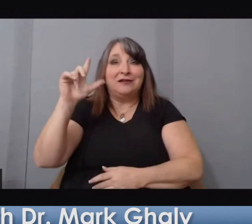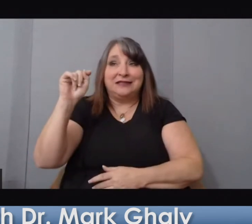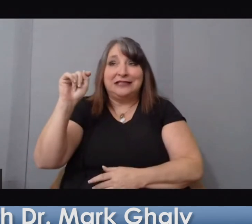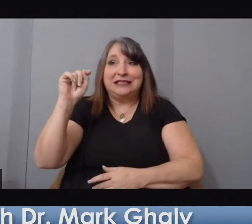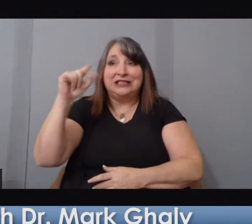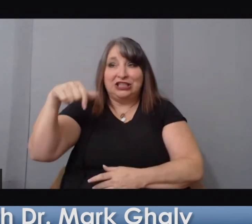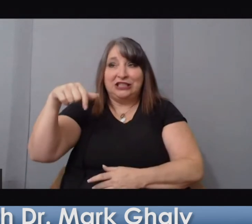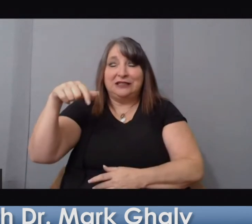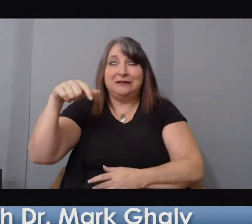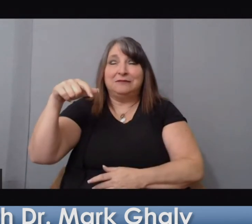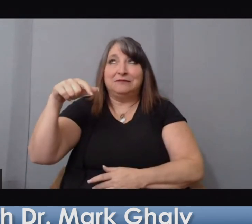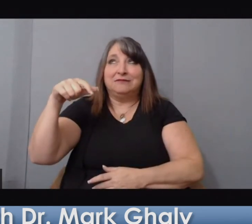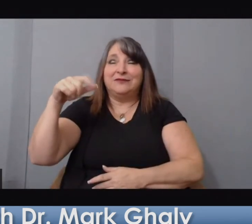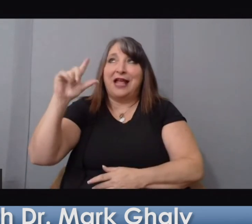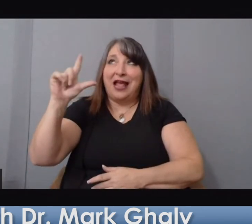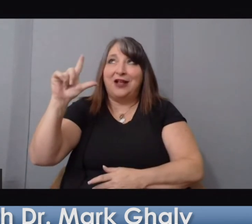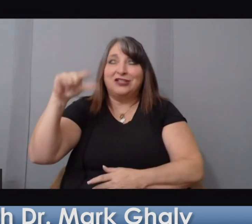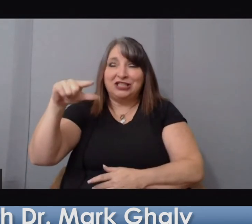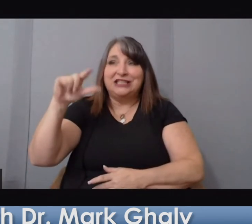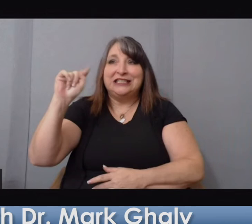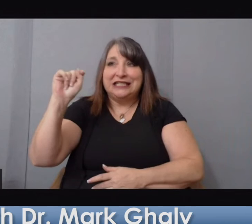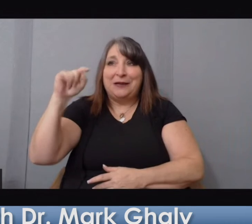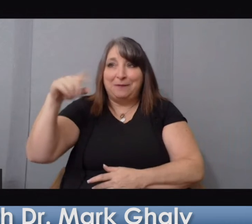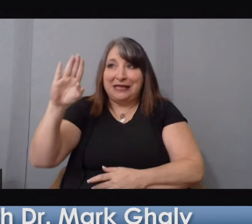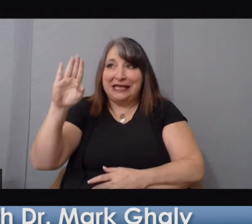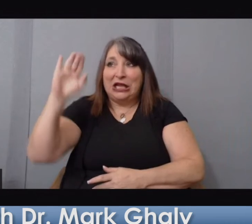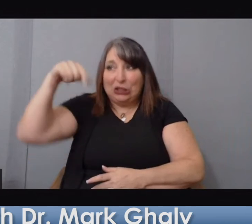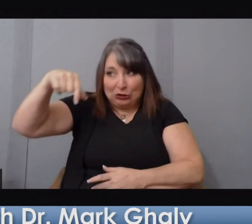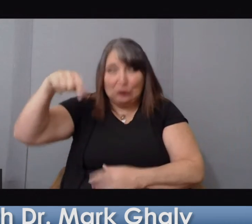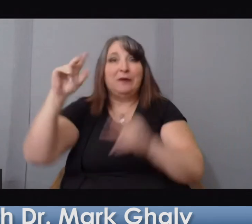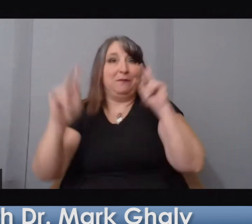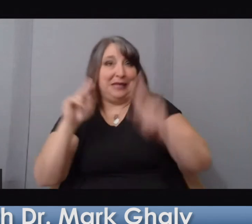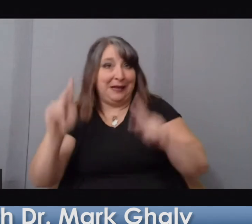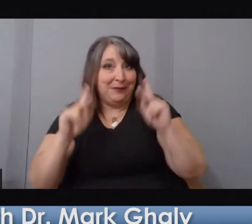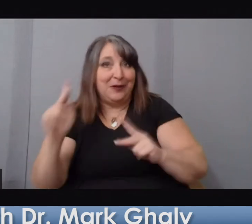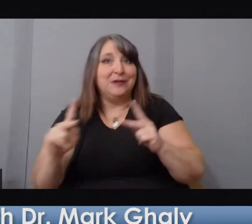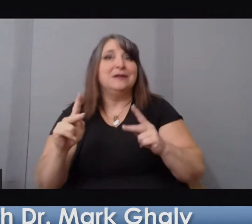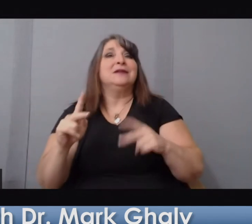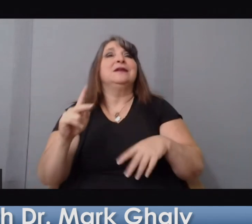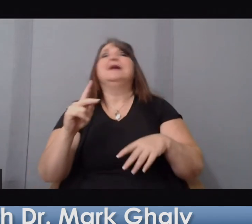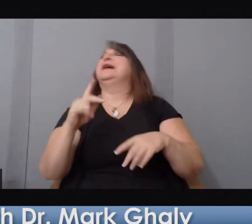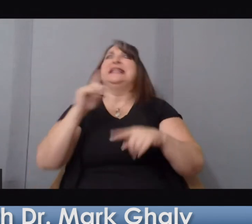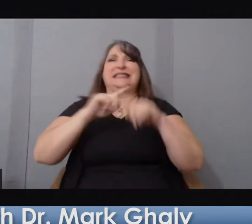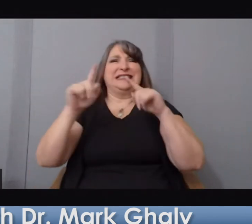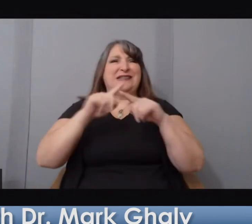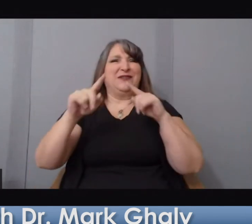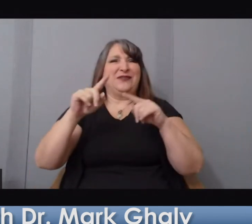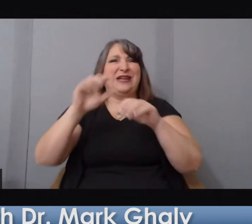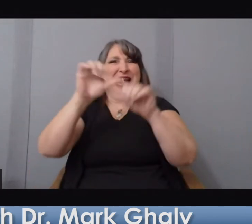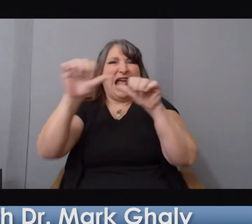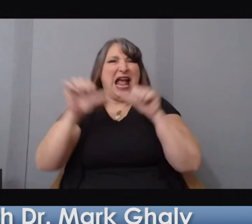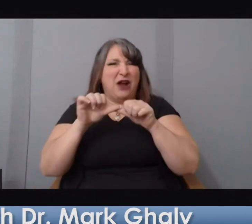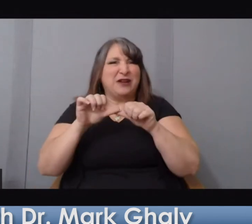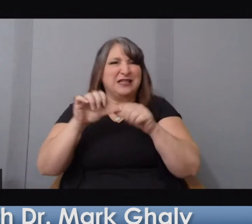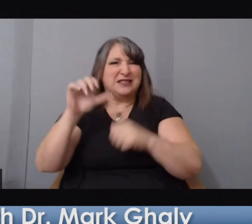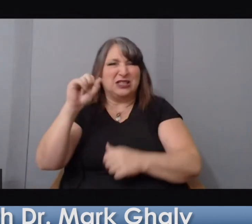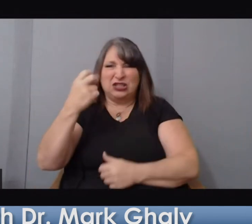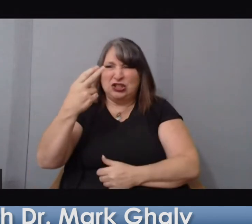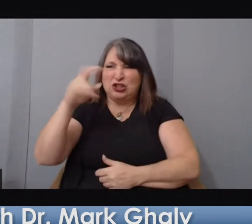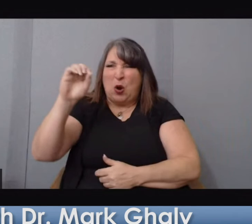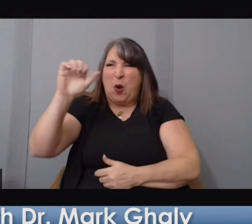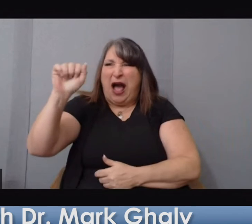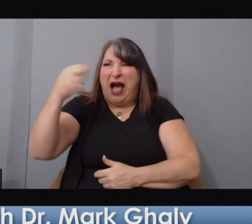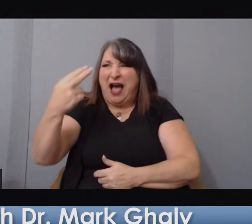County, working into San Diego County, the Imperial Valley, even out in the Coachella Valley, in that area. One of the things that I'm hearing